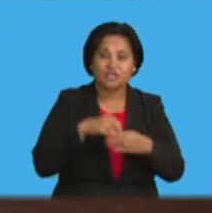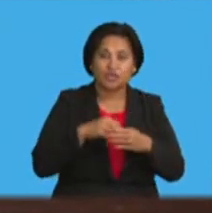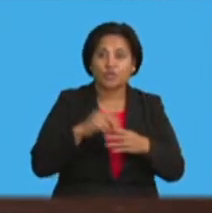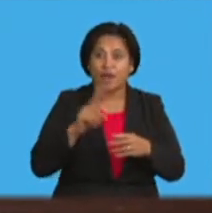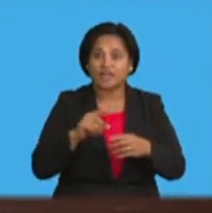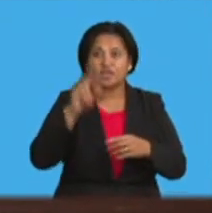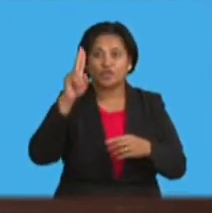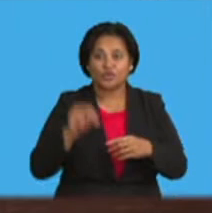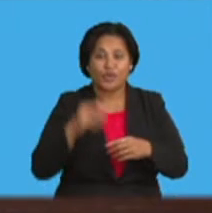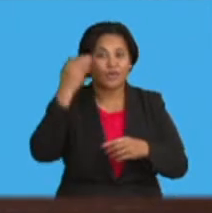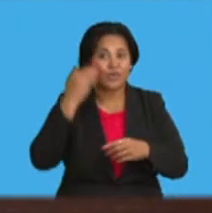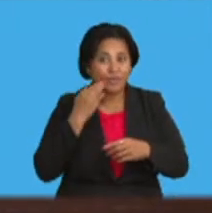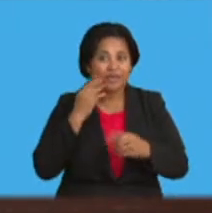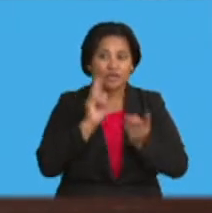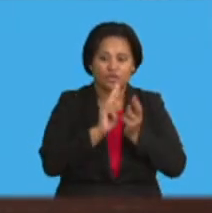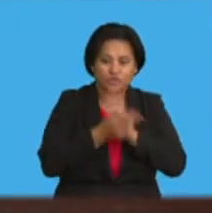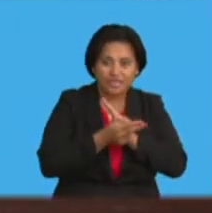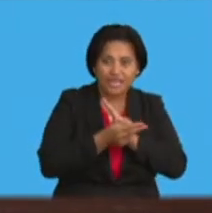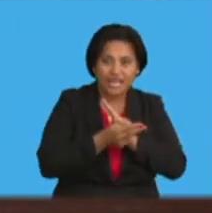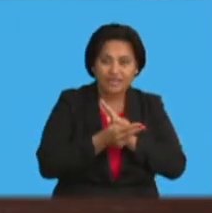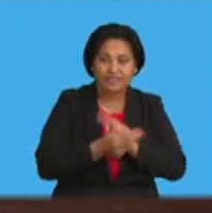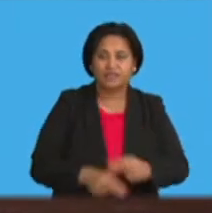Women, UNICEF,